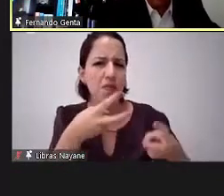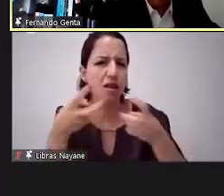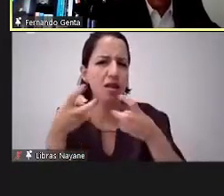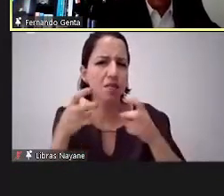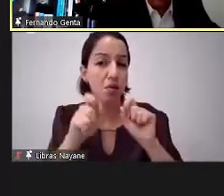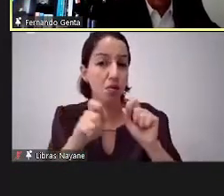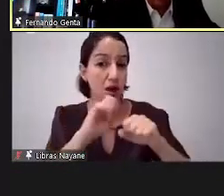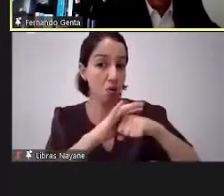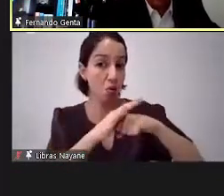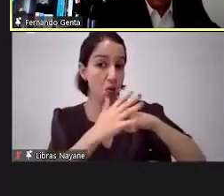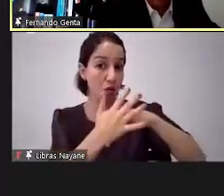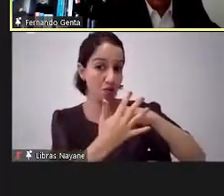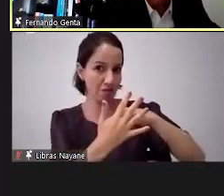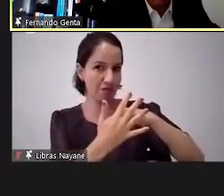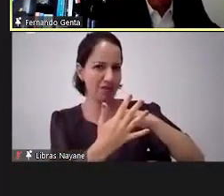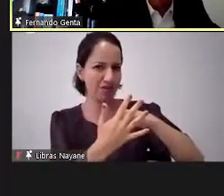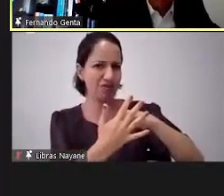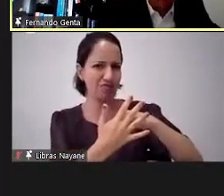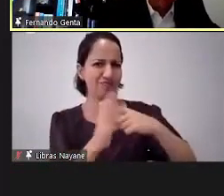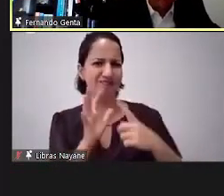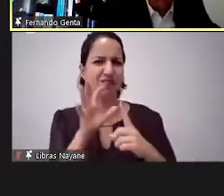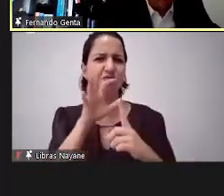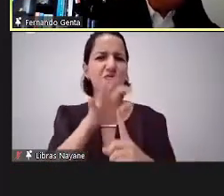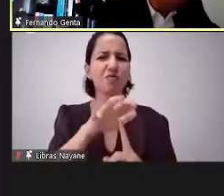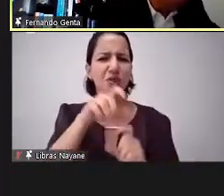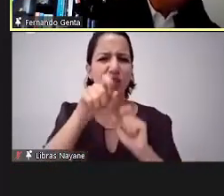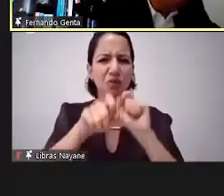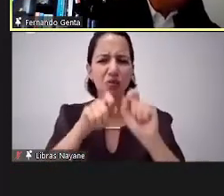these structure, there was a